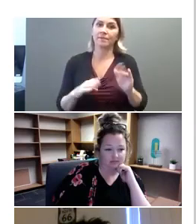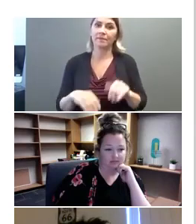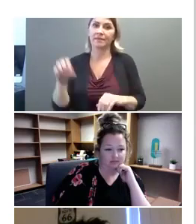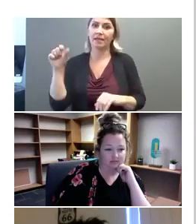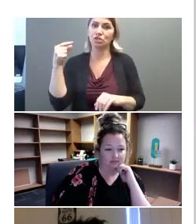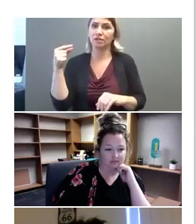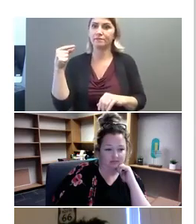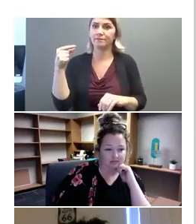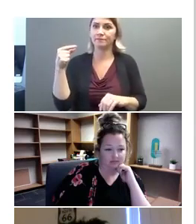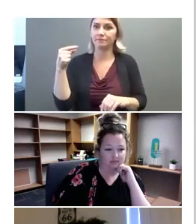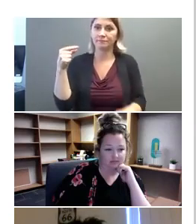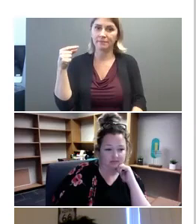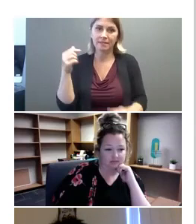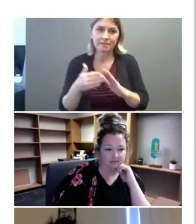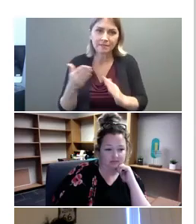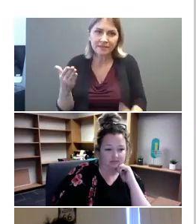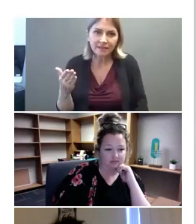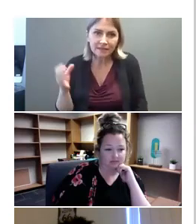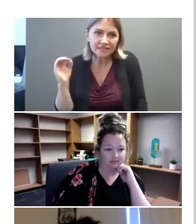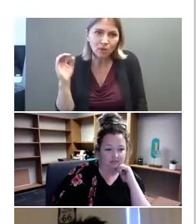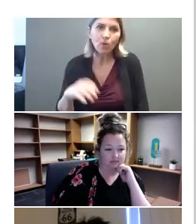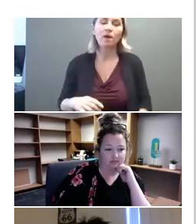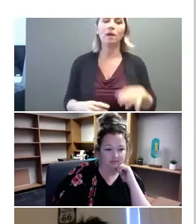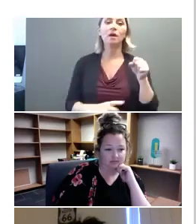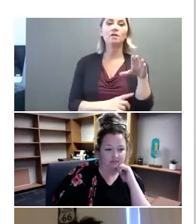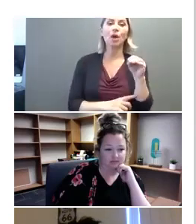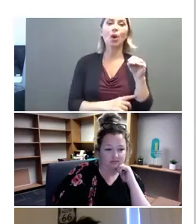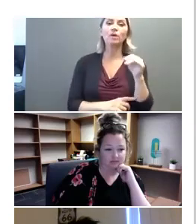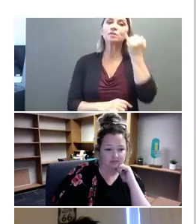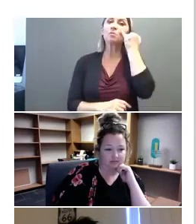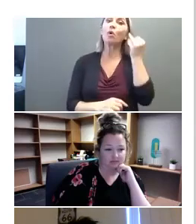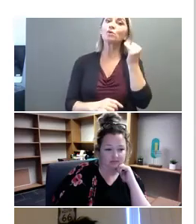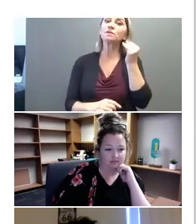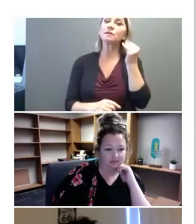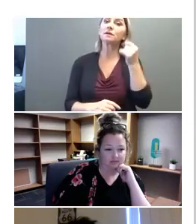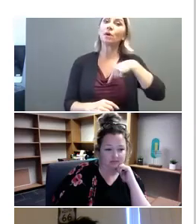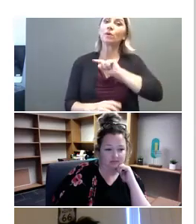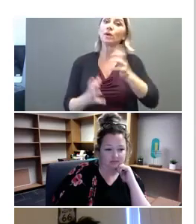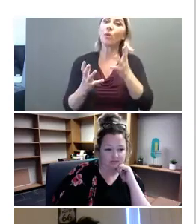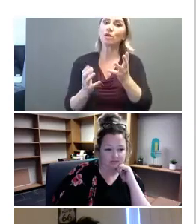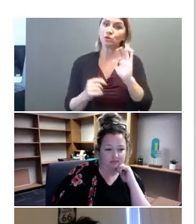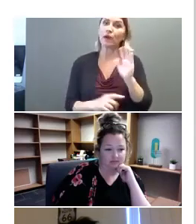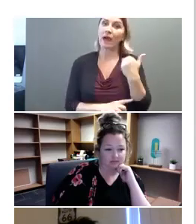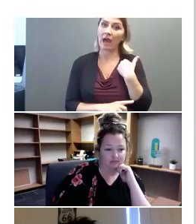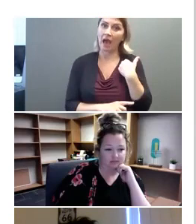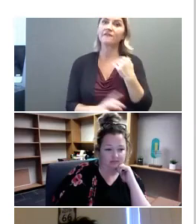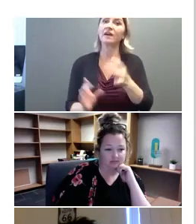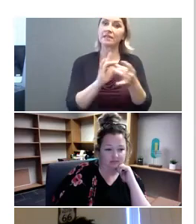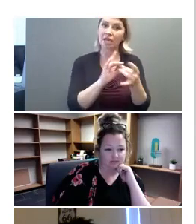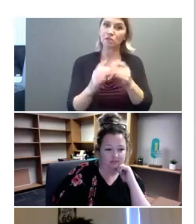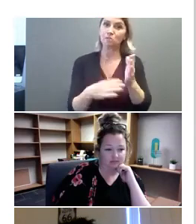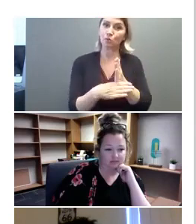is somewhere. So let's say that now we want to have a connection